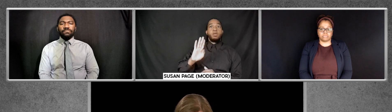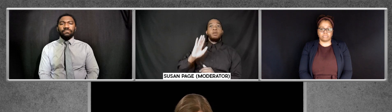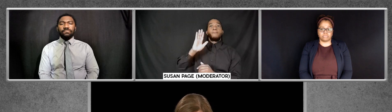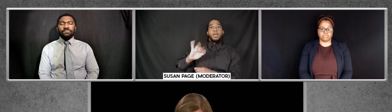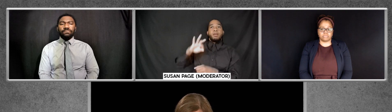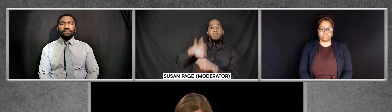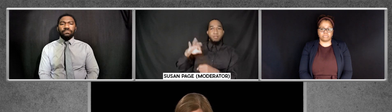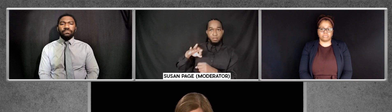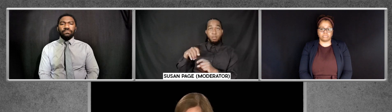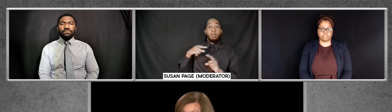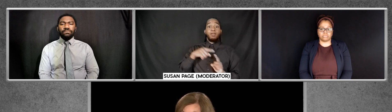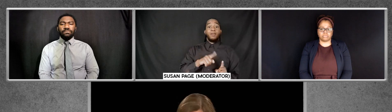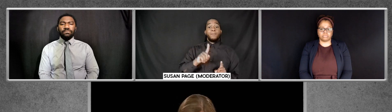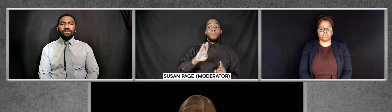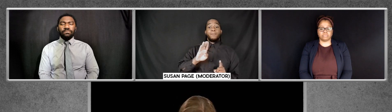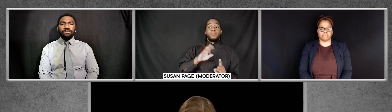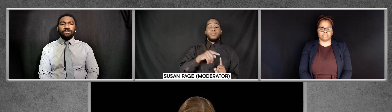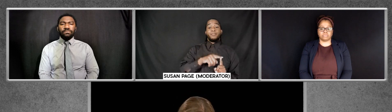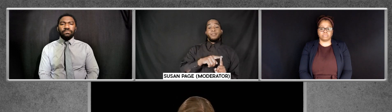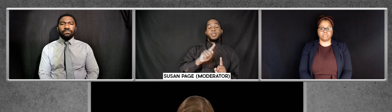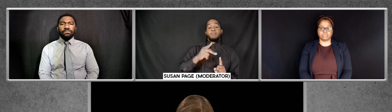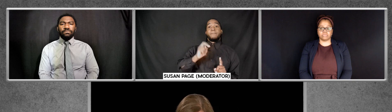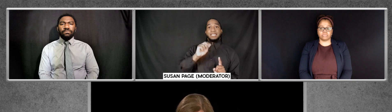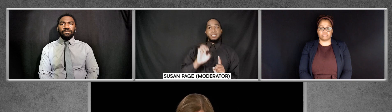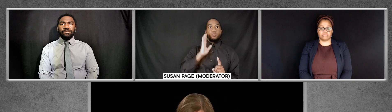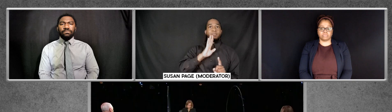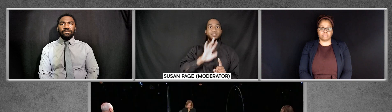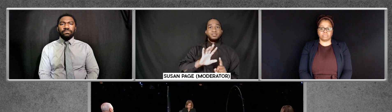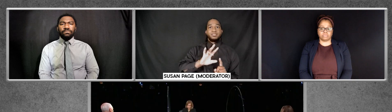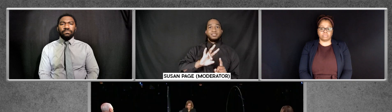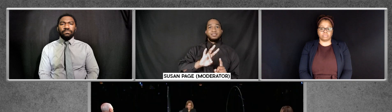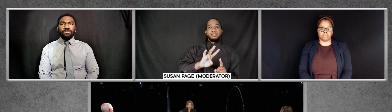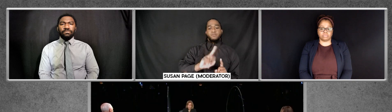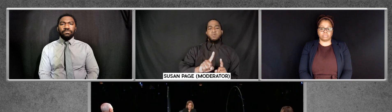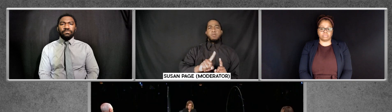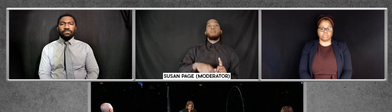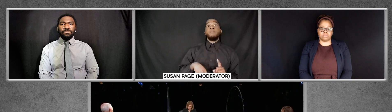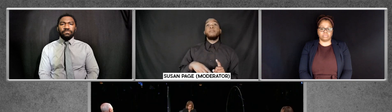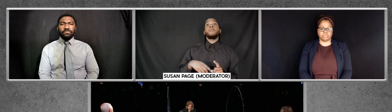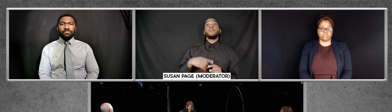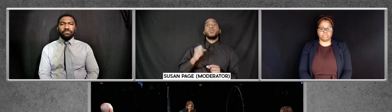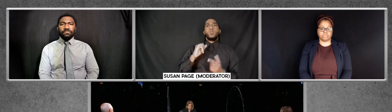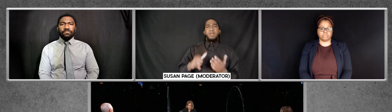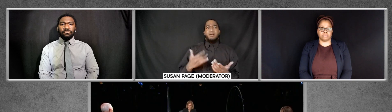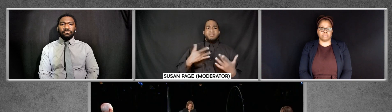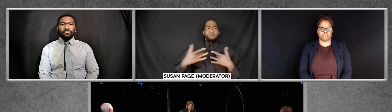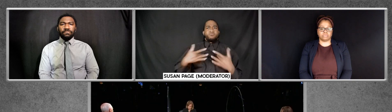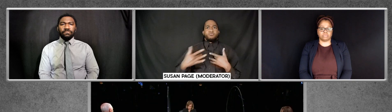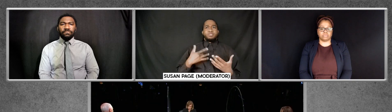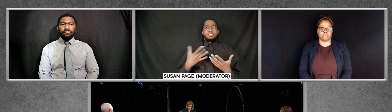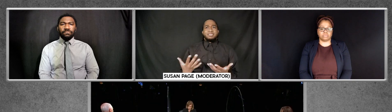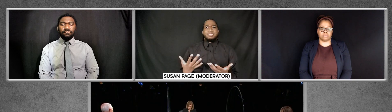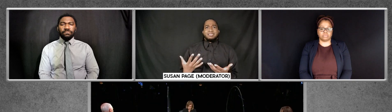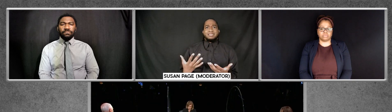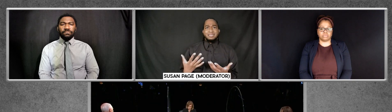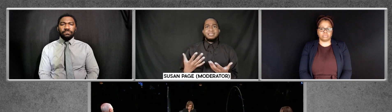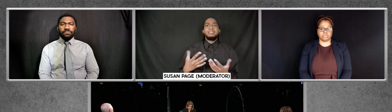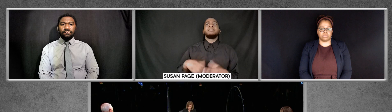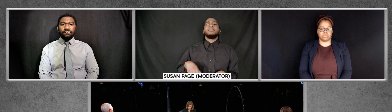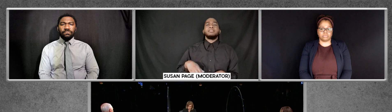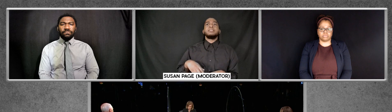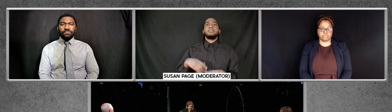That already has raised concerns among some voters, concerns that have been sharpened by President Trump's hospitalization in recent